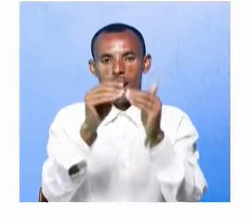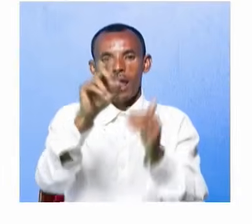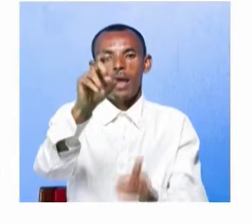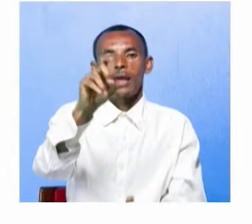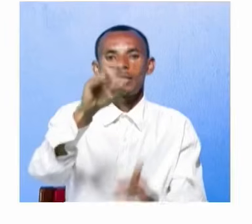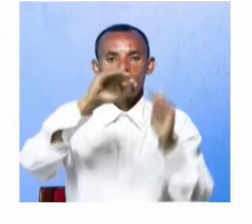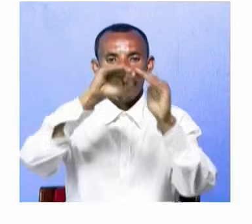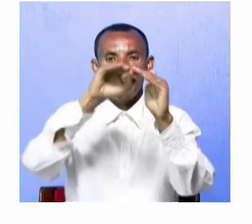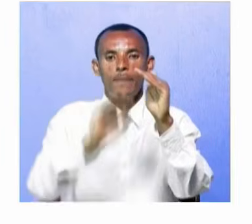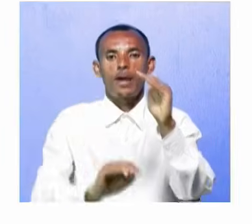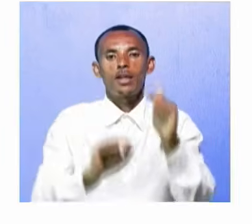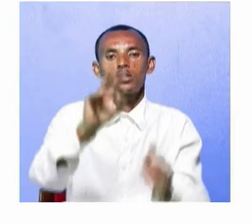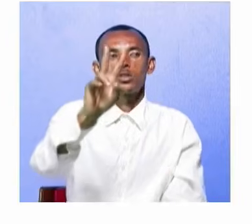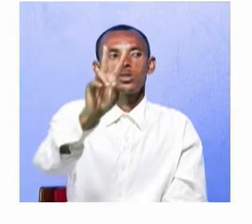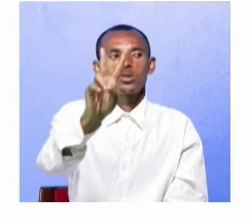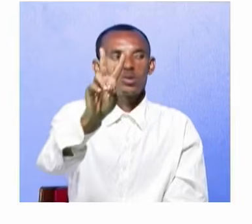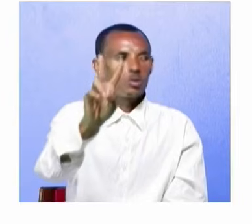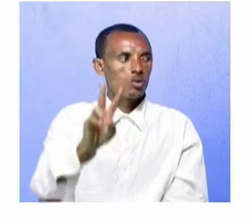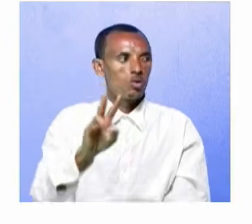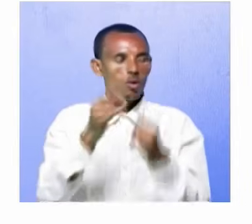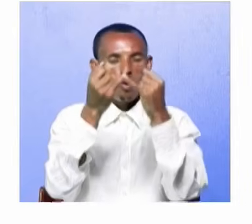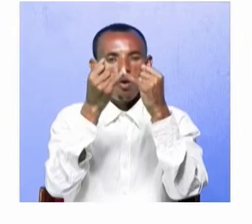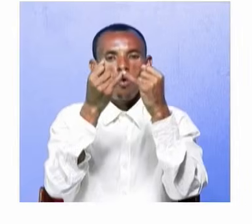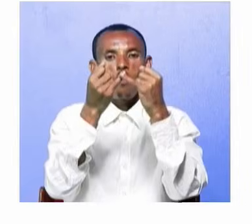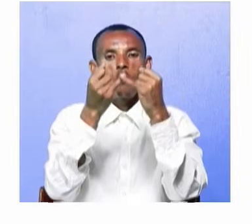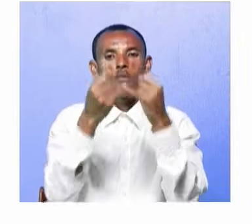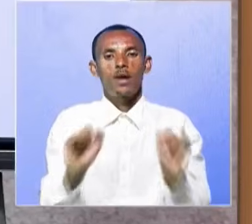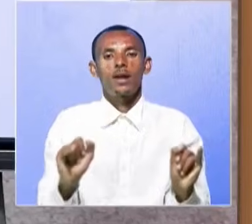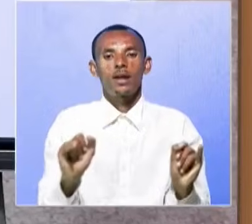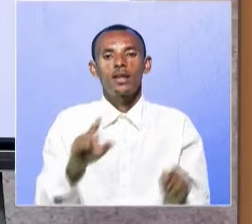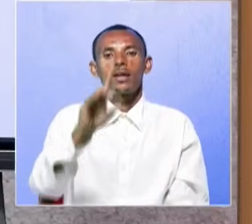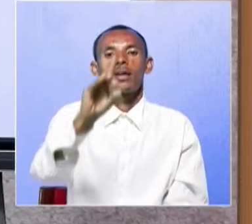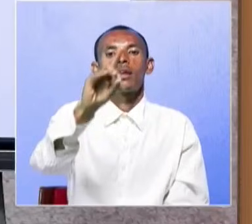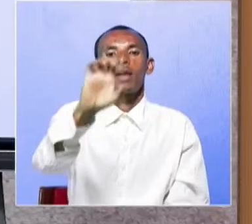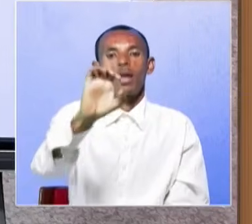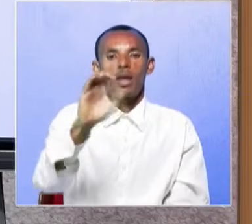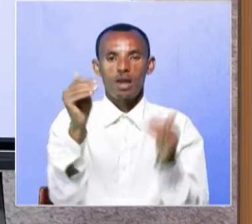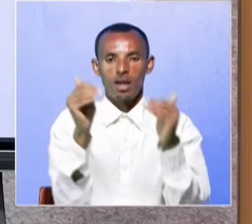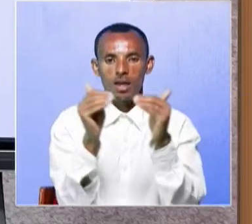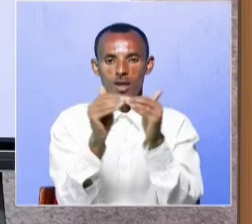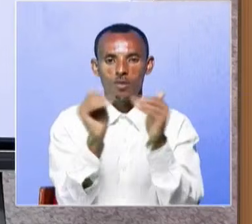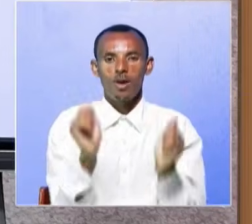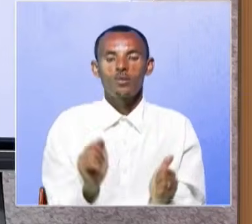x minus 2 over DE is